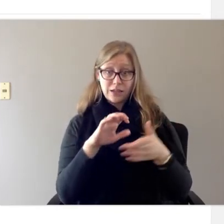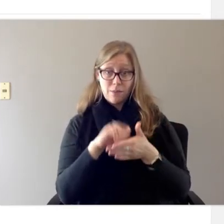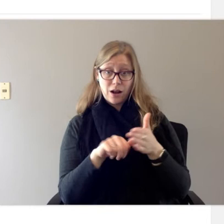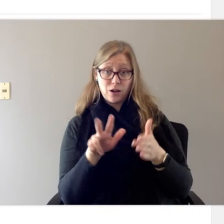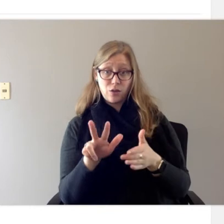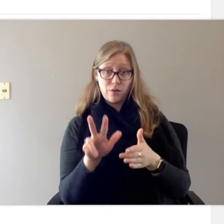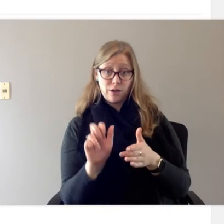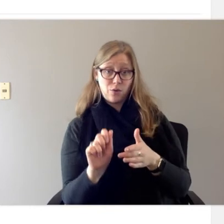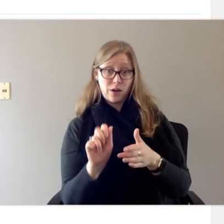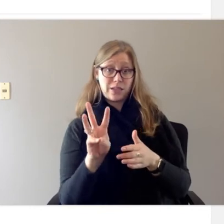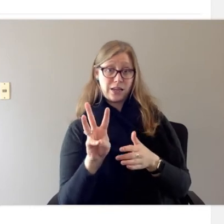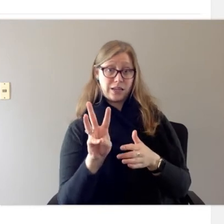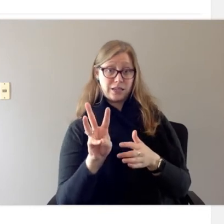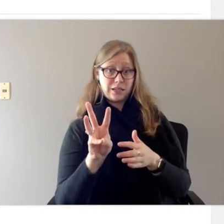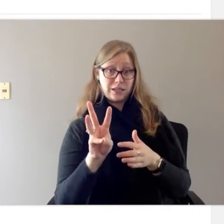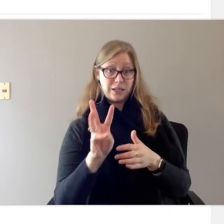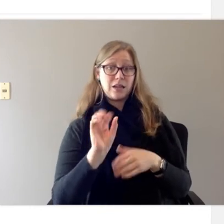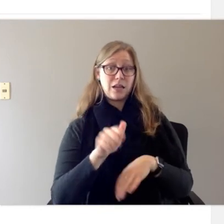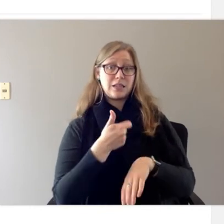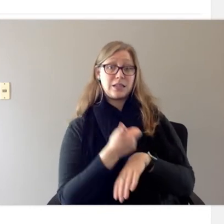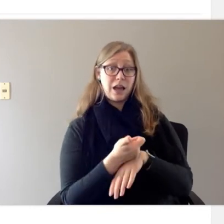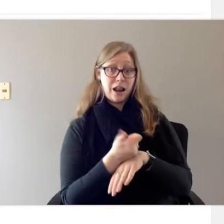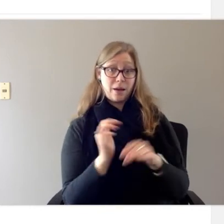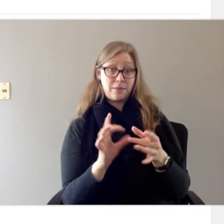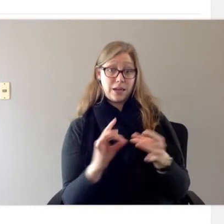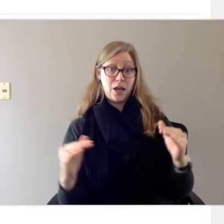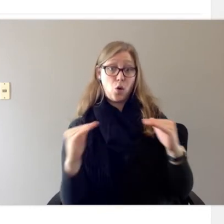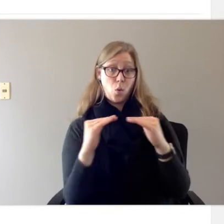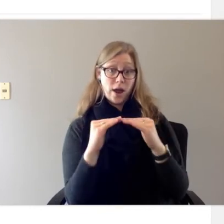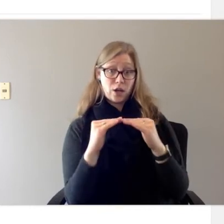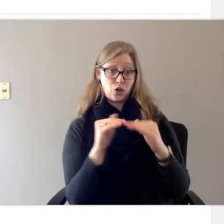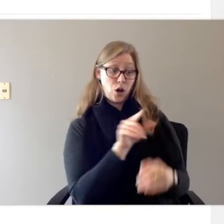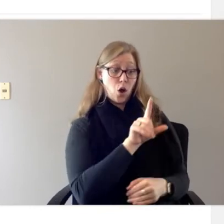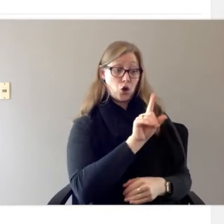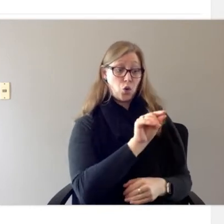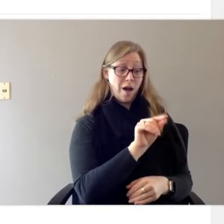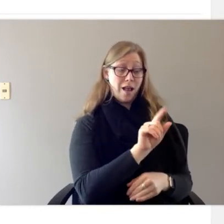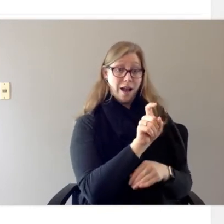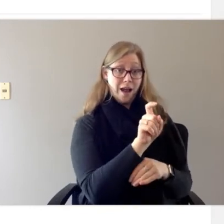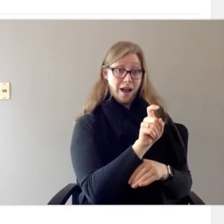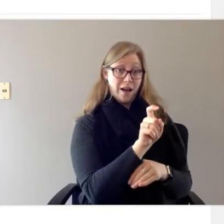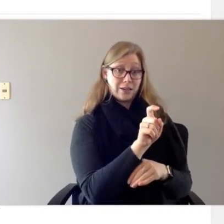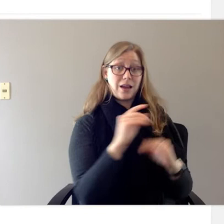this equation here that 20x is equal to